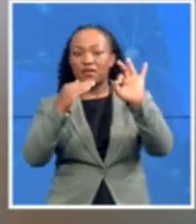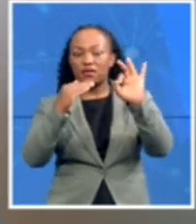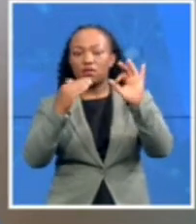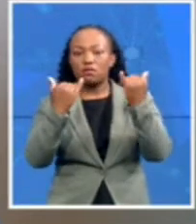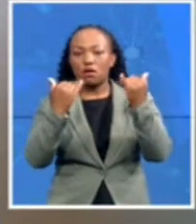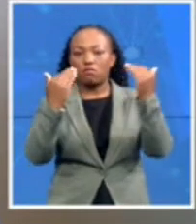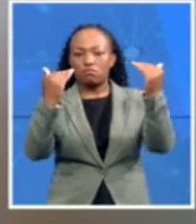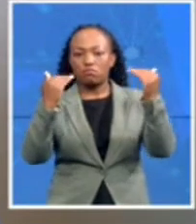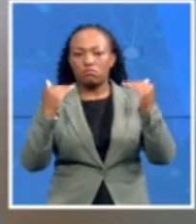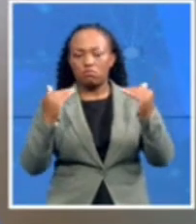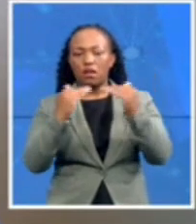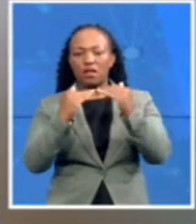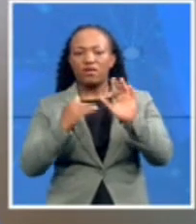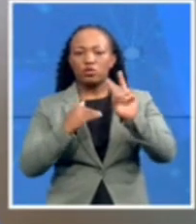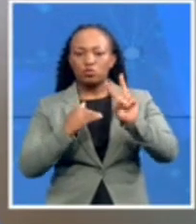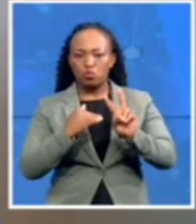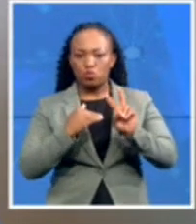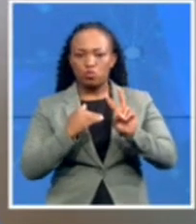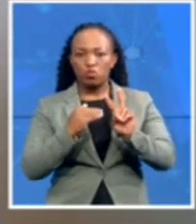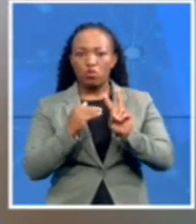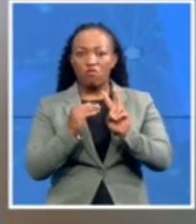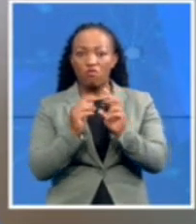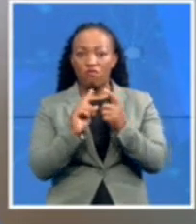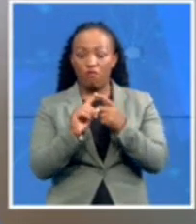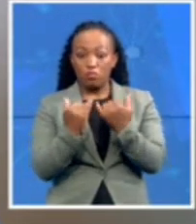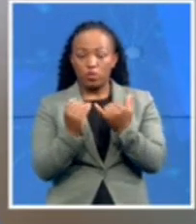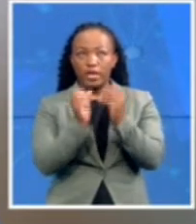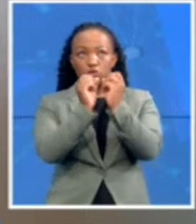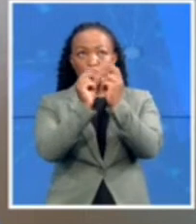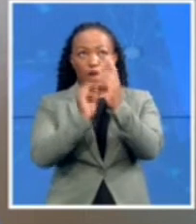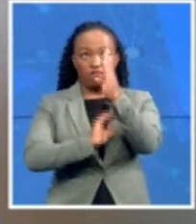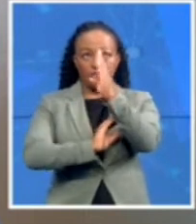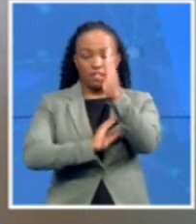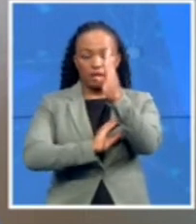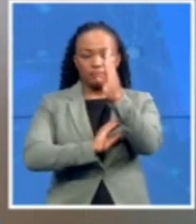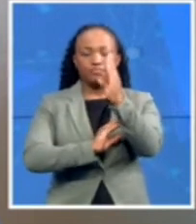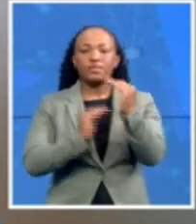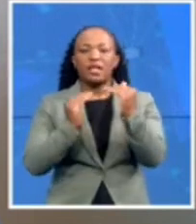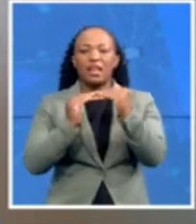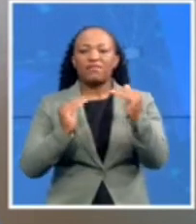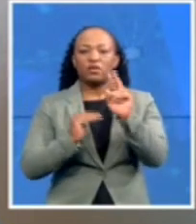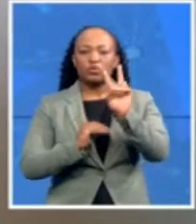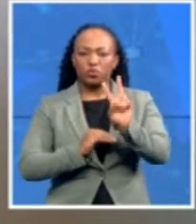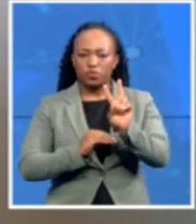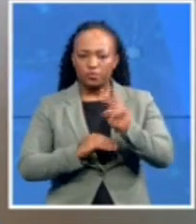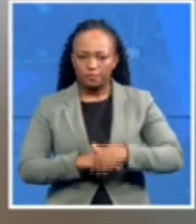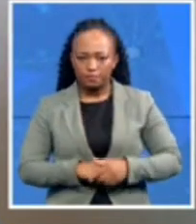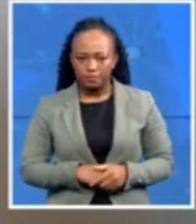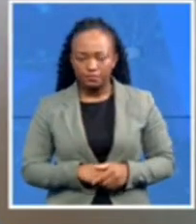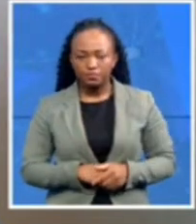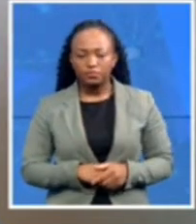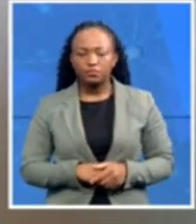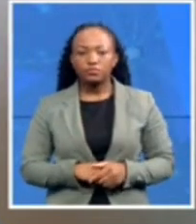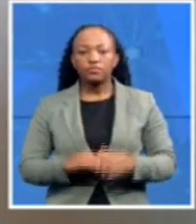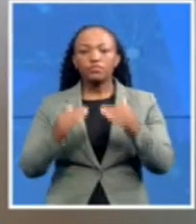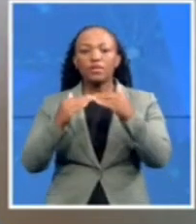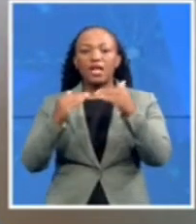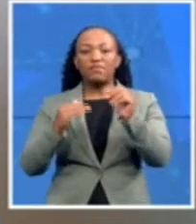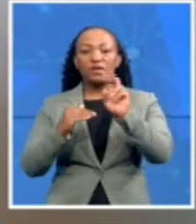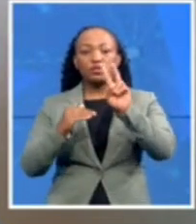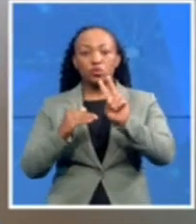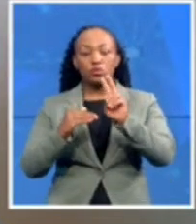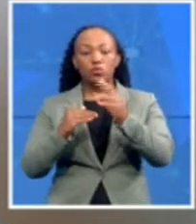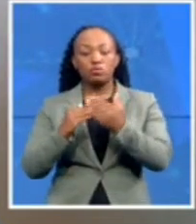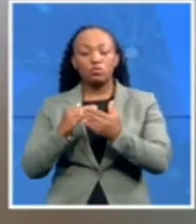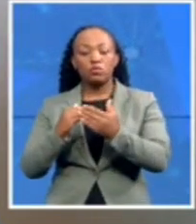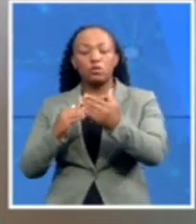12 o'clock today. And we will maintain stage 2 until 5 o'clock tomorrow morning,